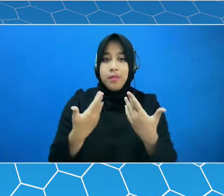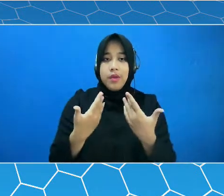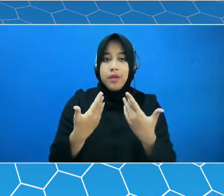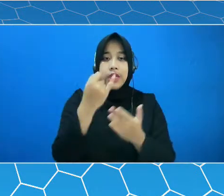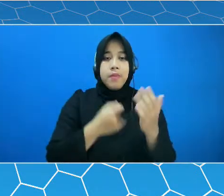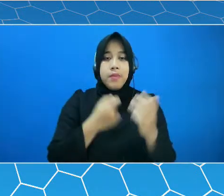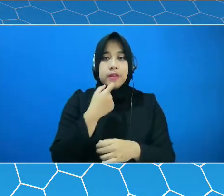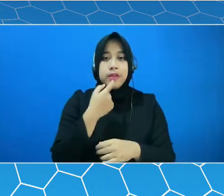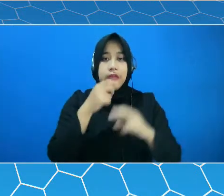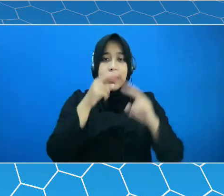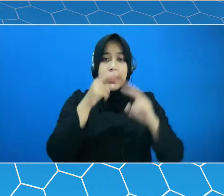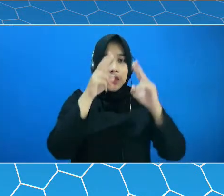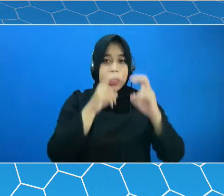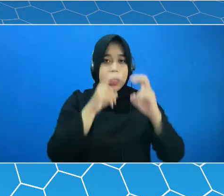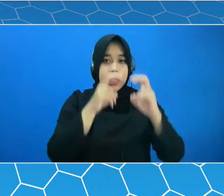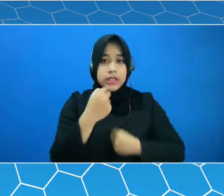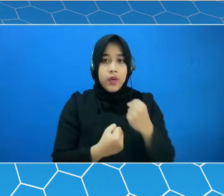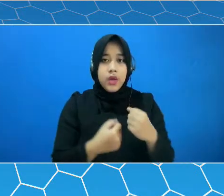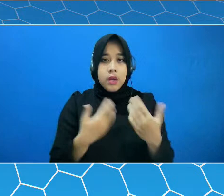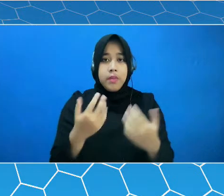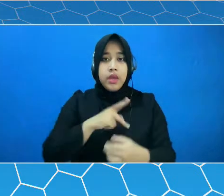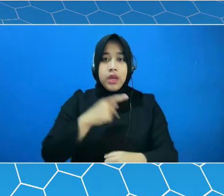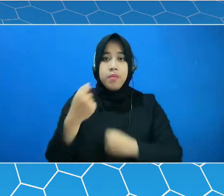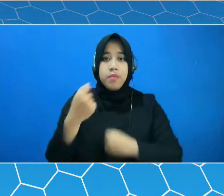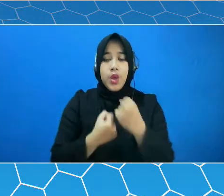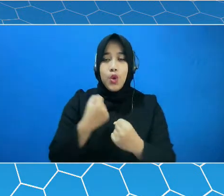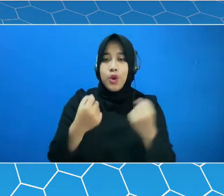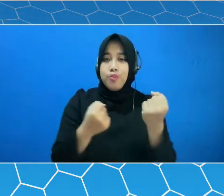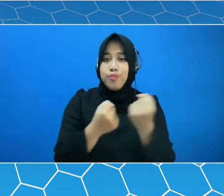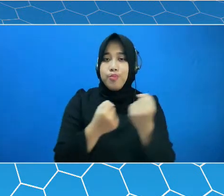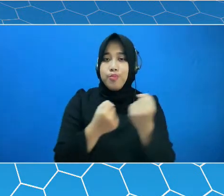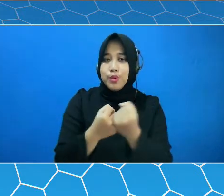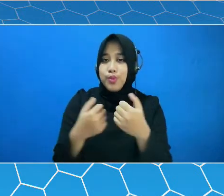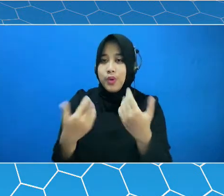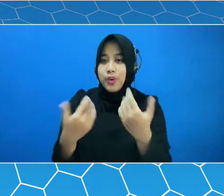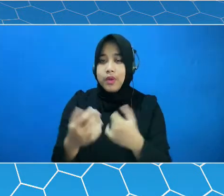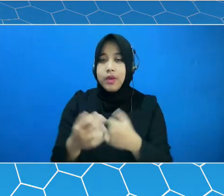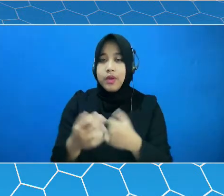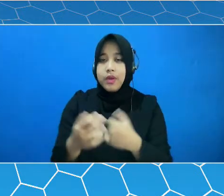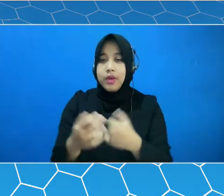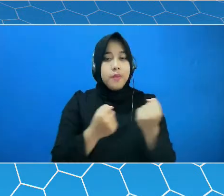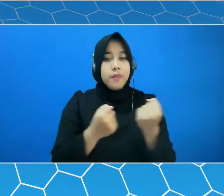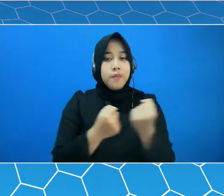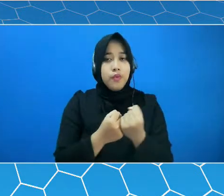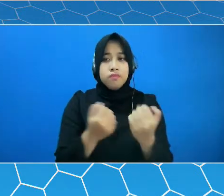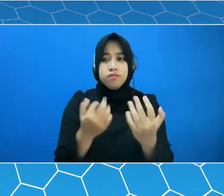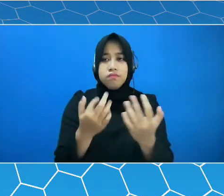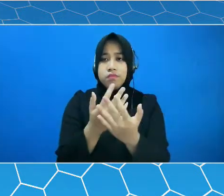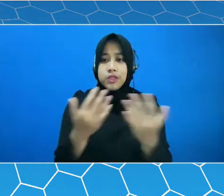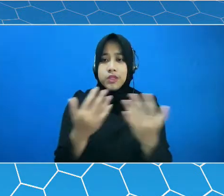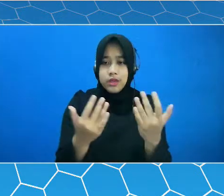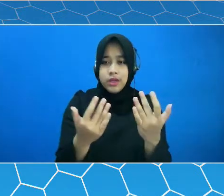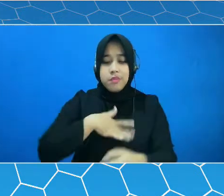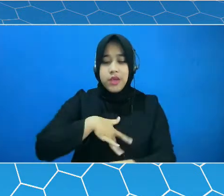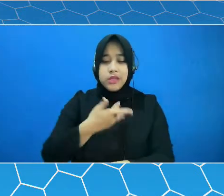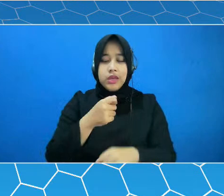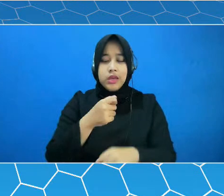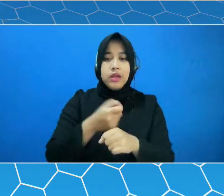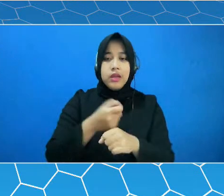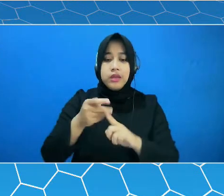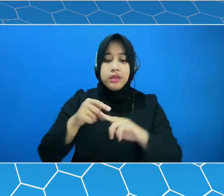to best support people who have these long-lasting symptoms. So the study